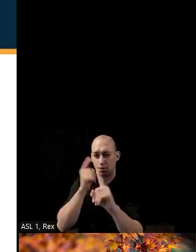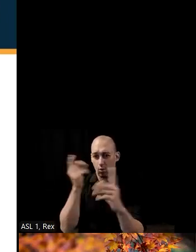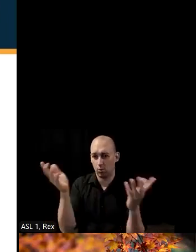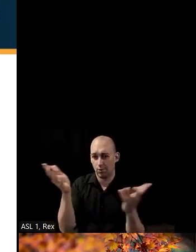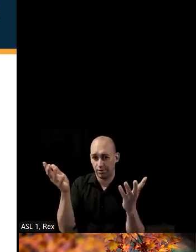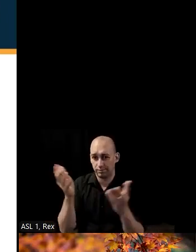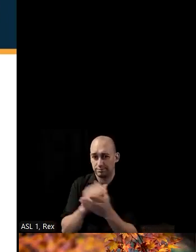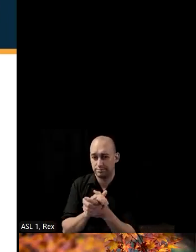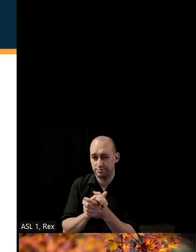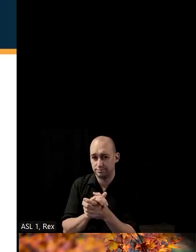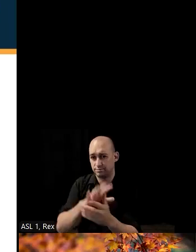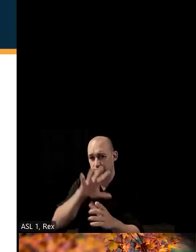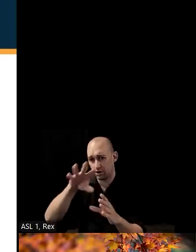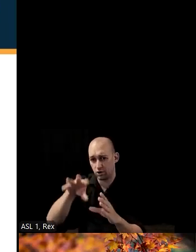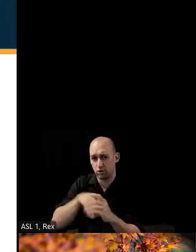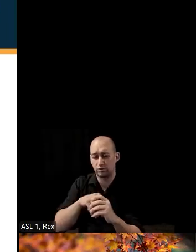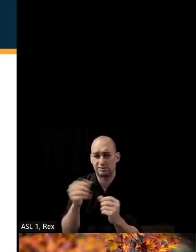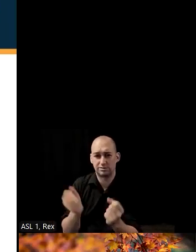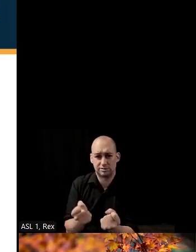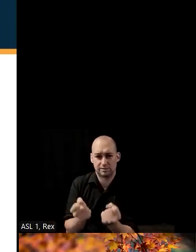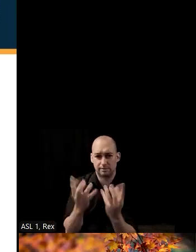to include as many